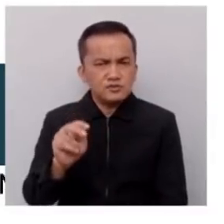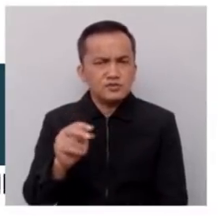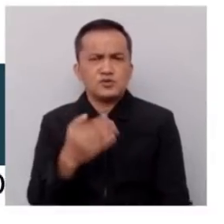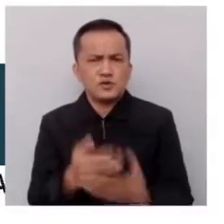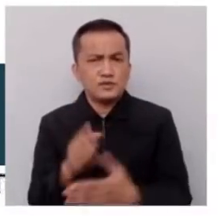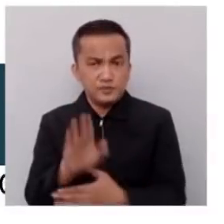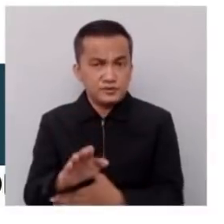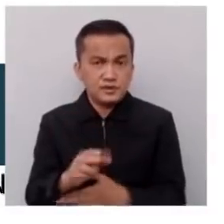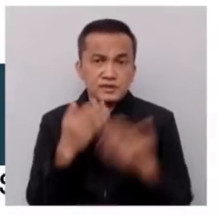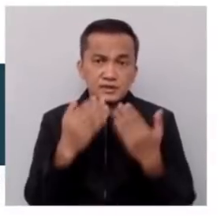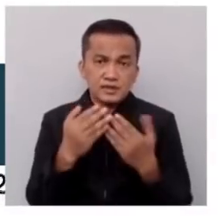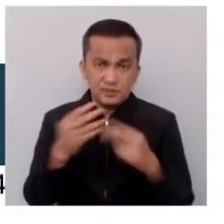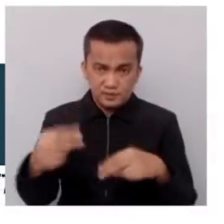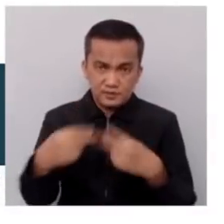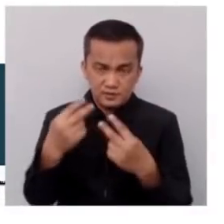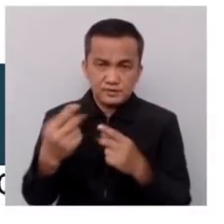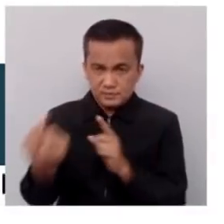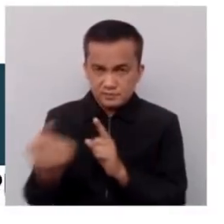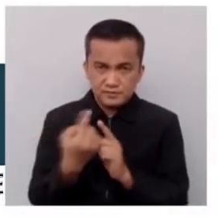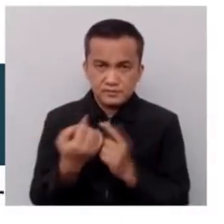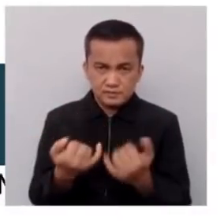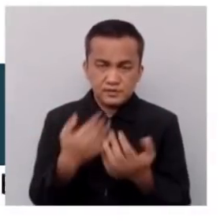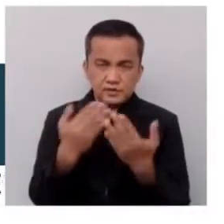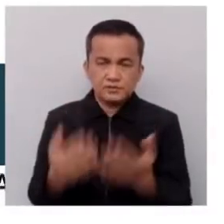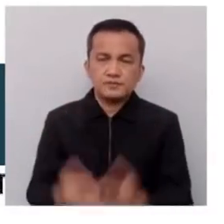us today. Welcome to the program.